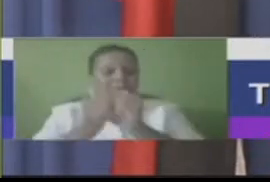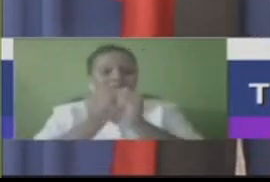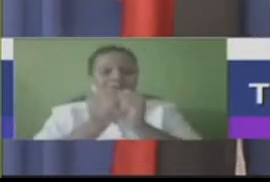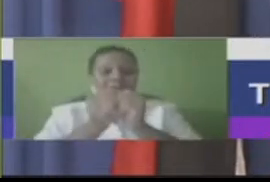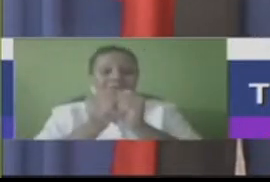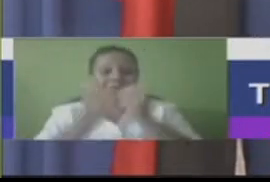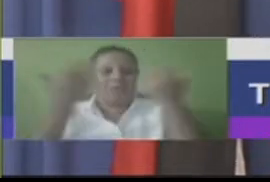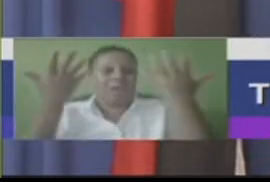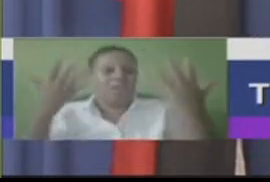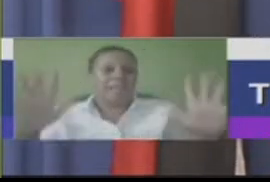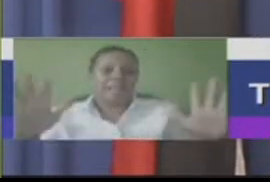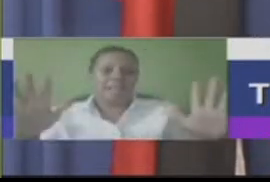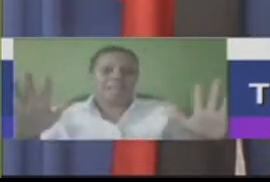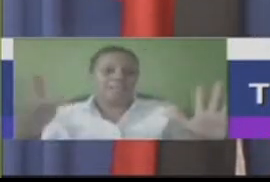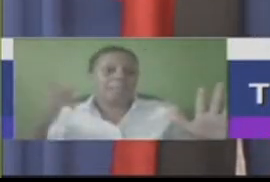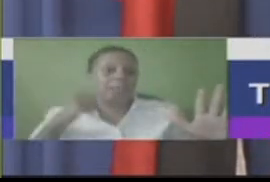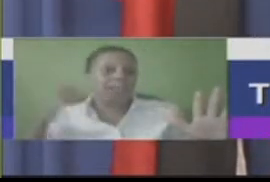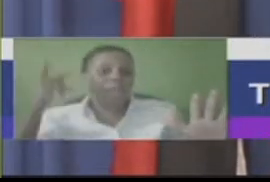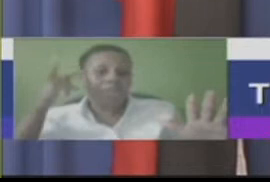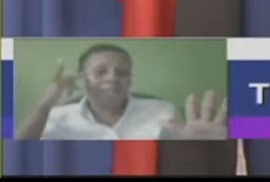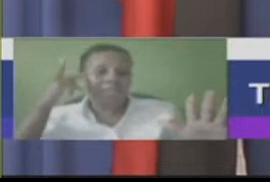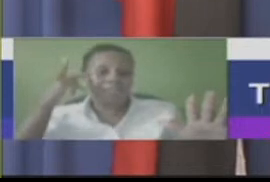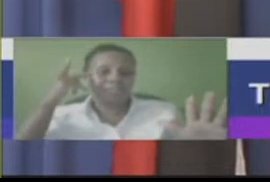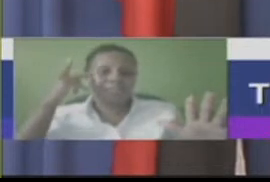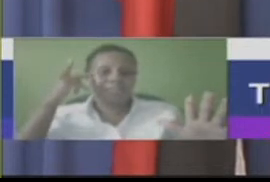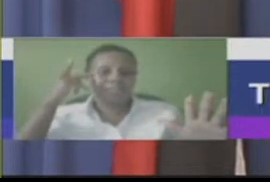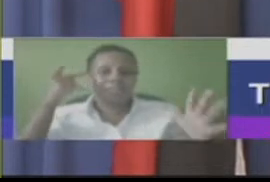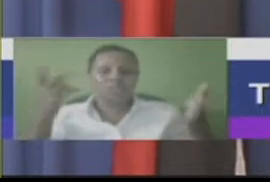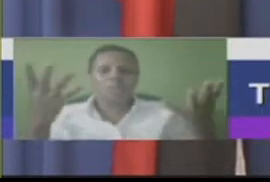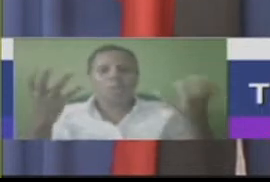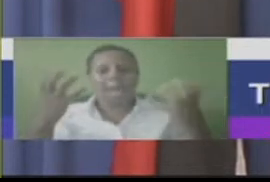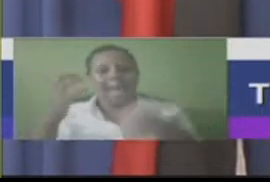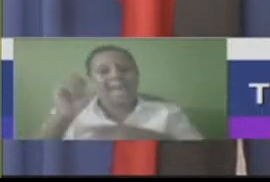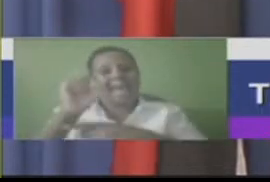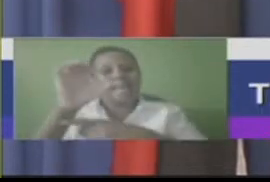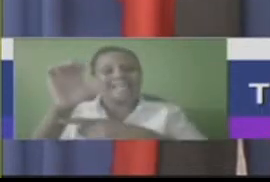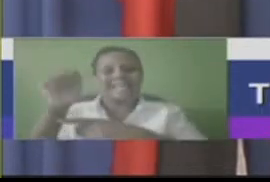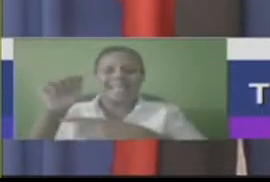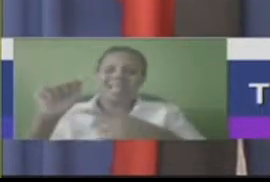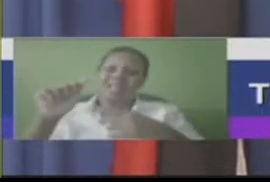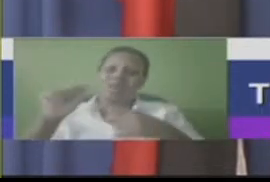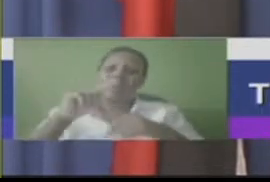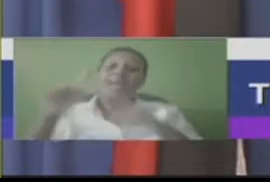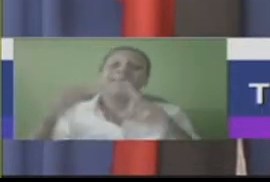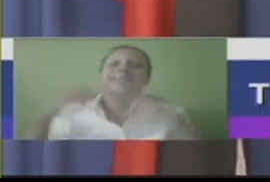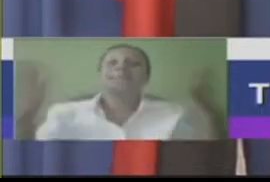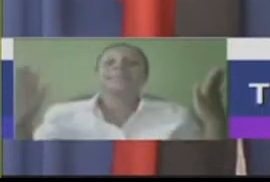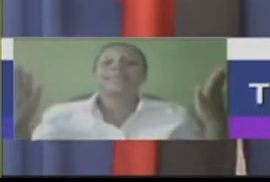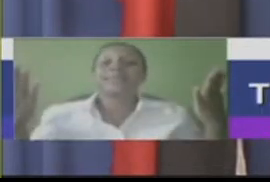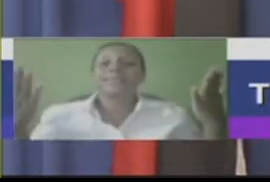the SEA exam will take place on the 1st of July, which is next Thursday.